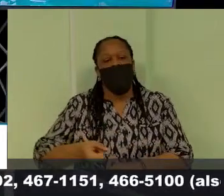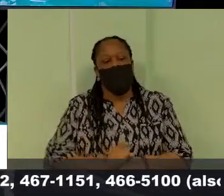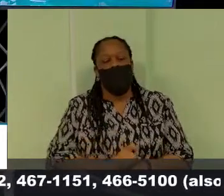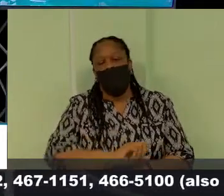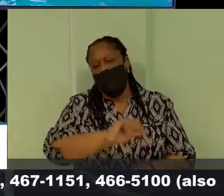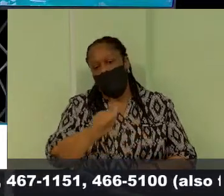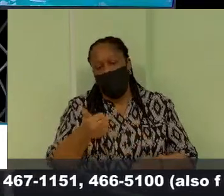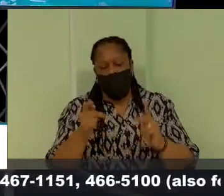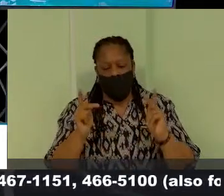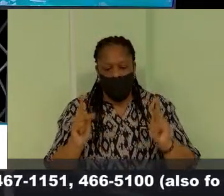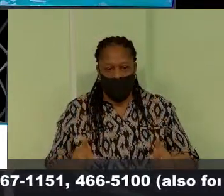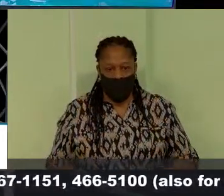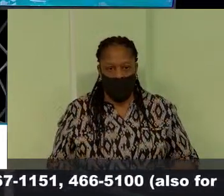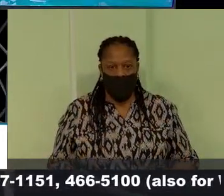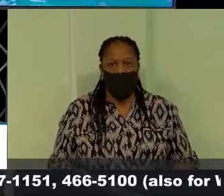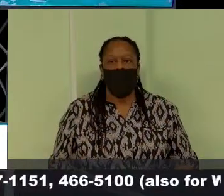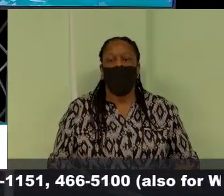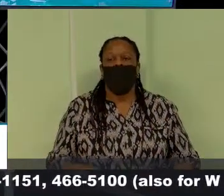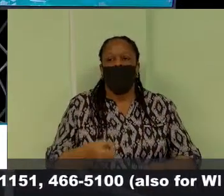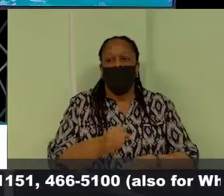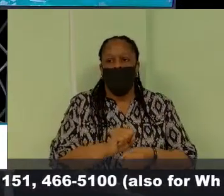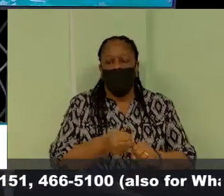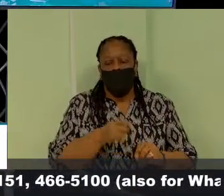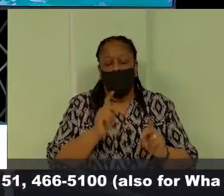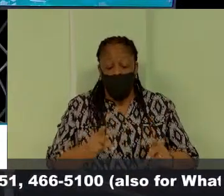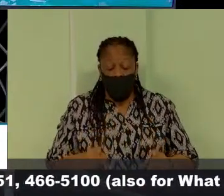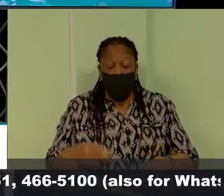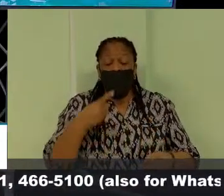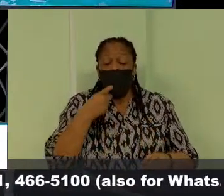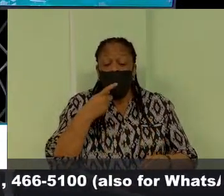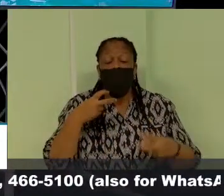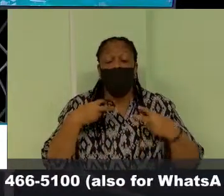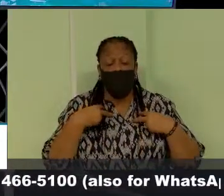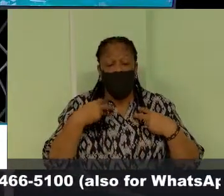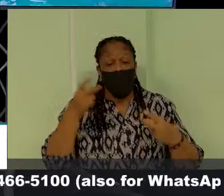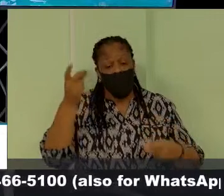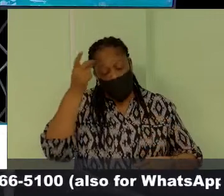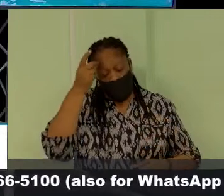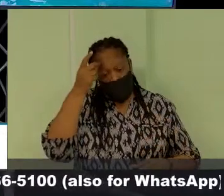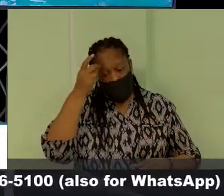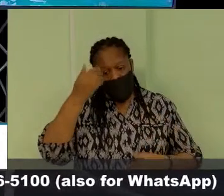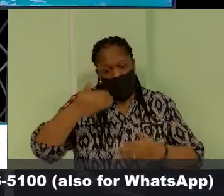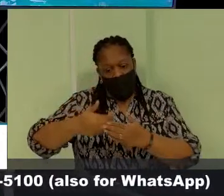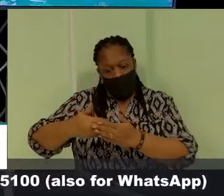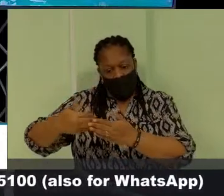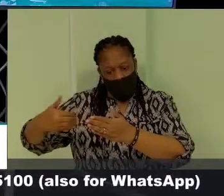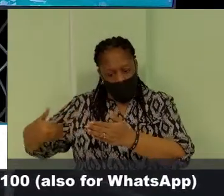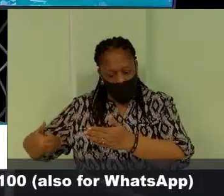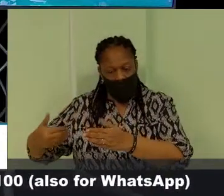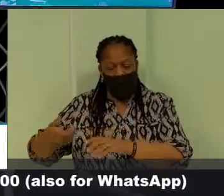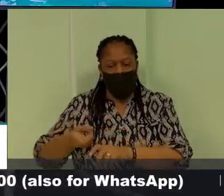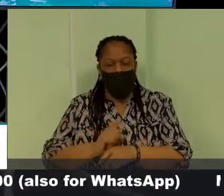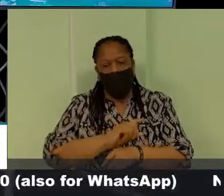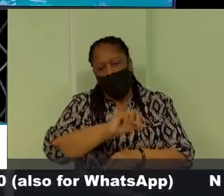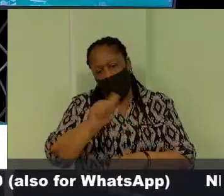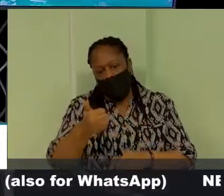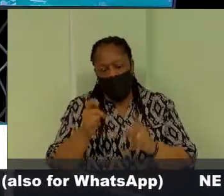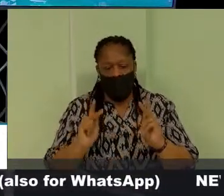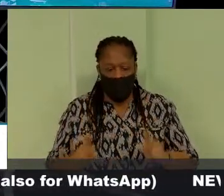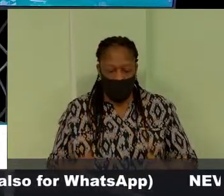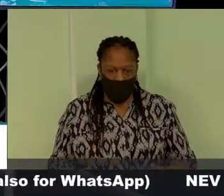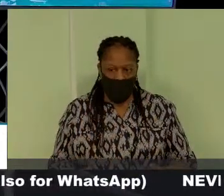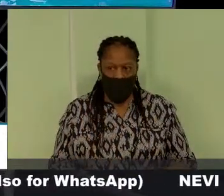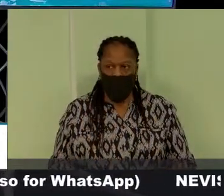with a communicable disease are isolated from the healthy population. Quarantine is a public health measure that is